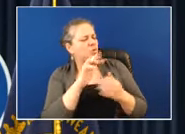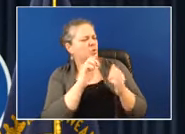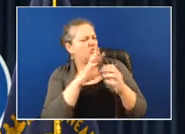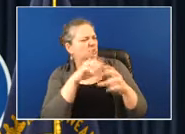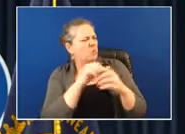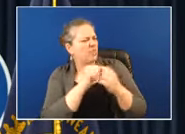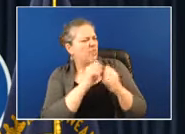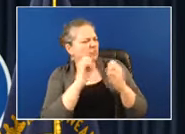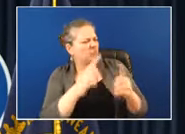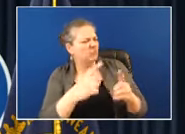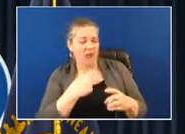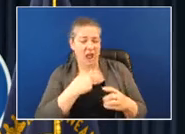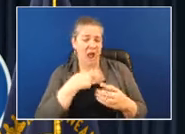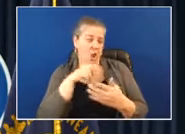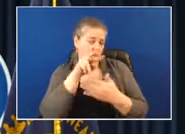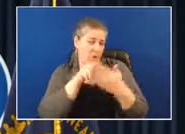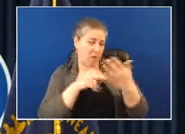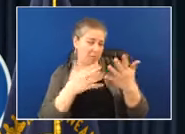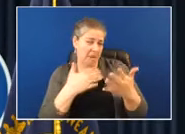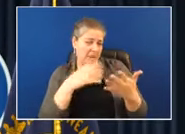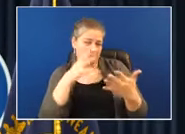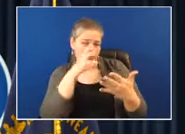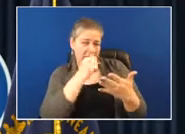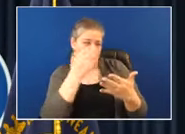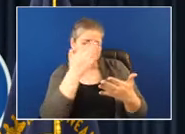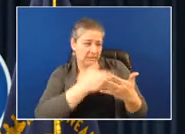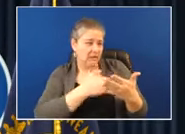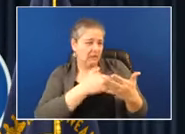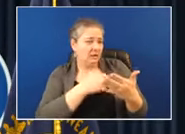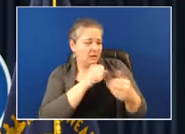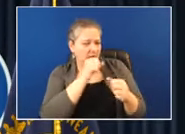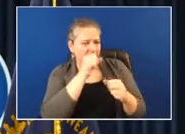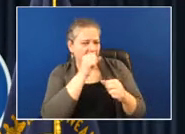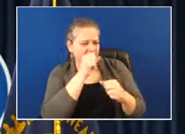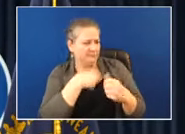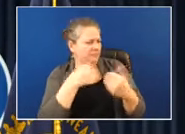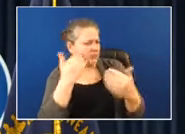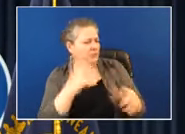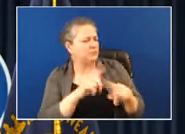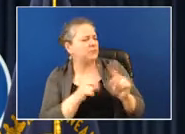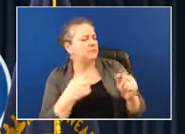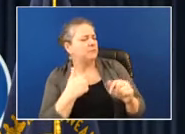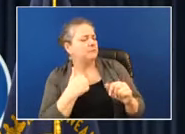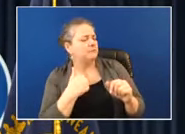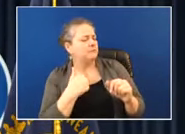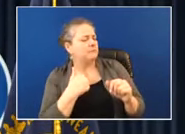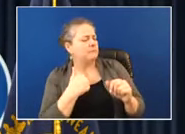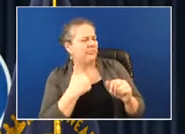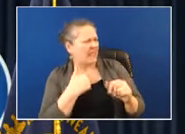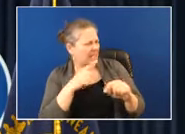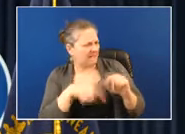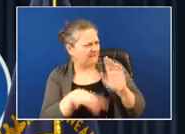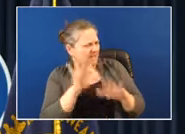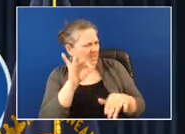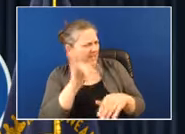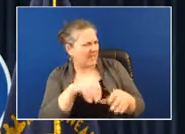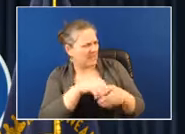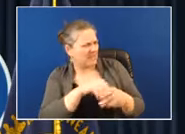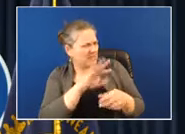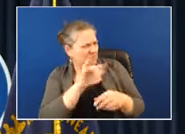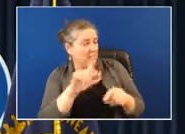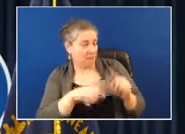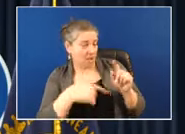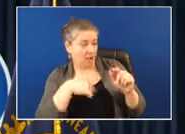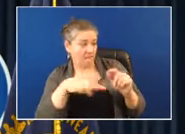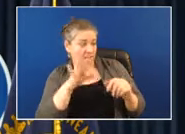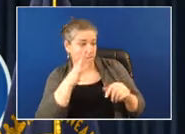Maybe I missed it. Mm-hmm. I don't know, but I don't find that in the bill. What I do find is parents